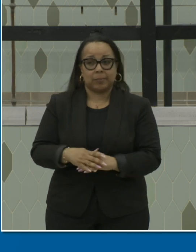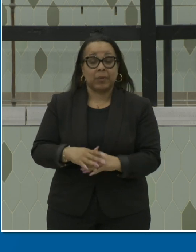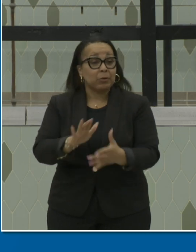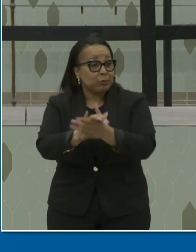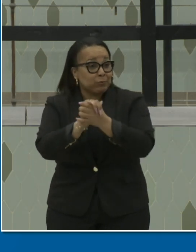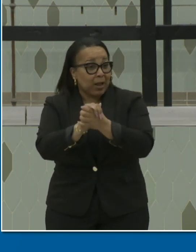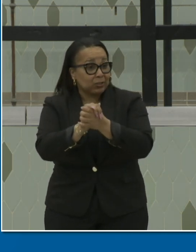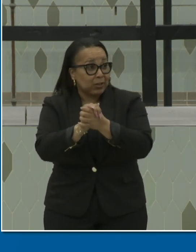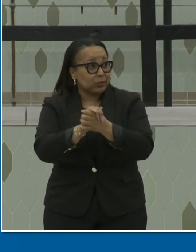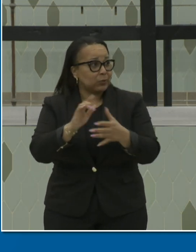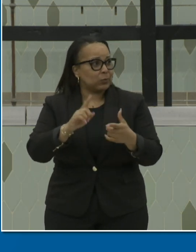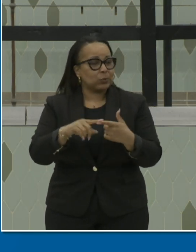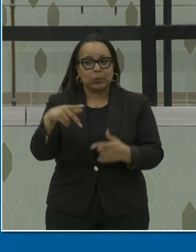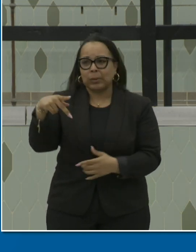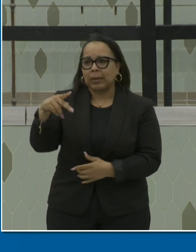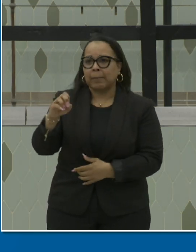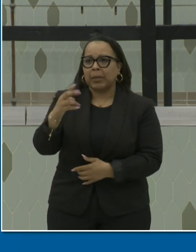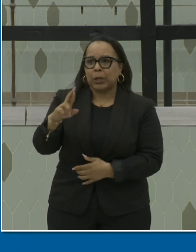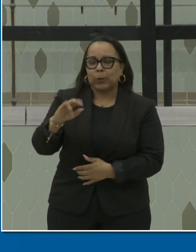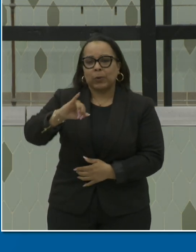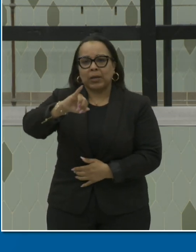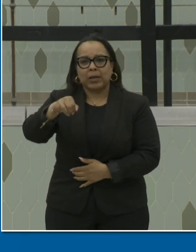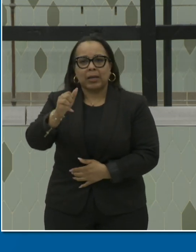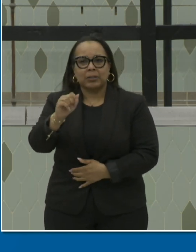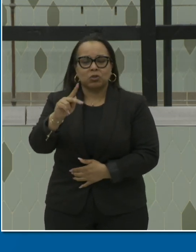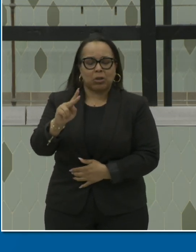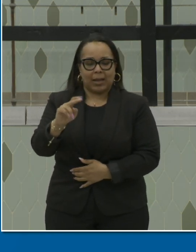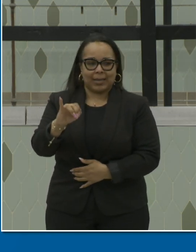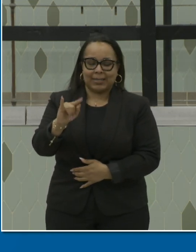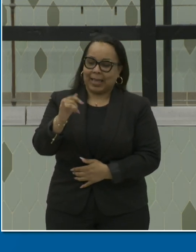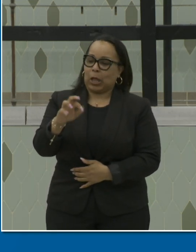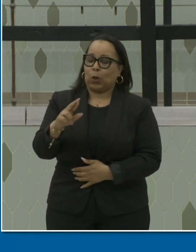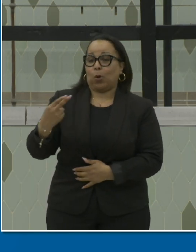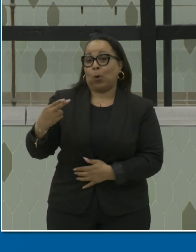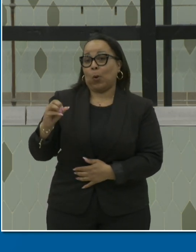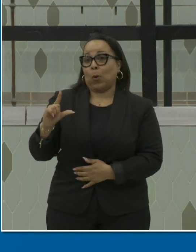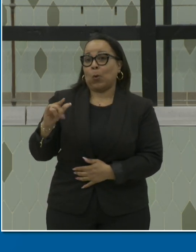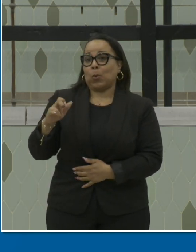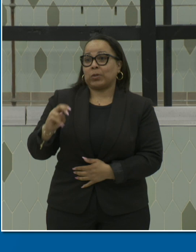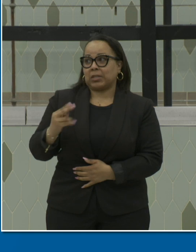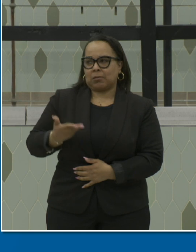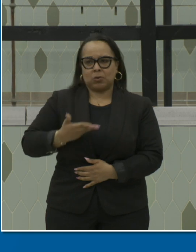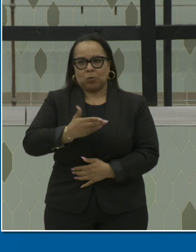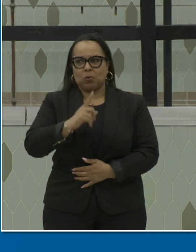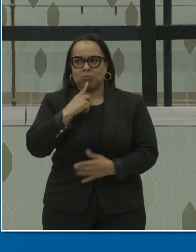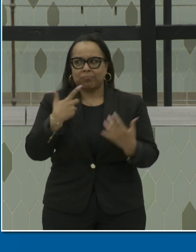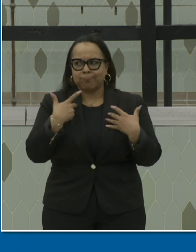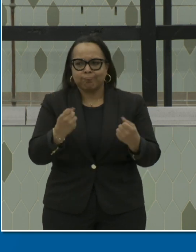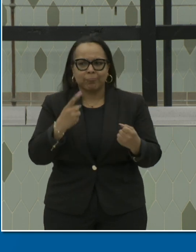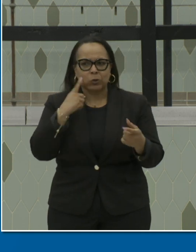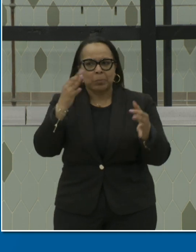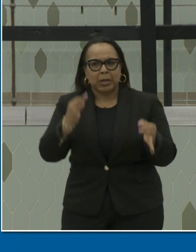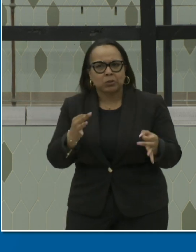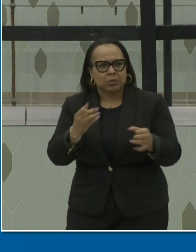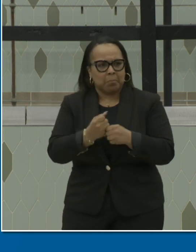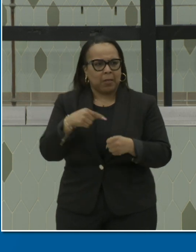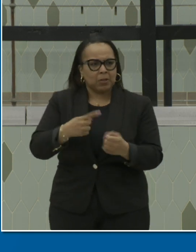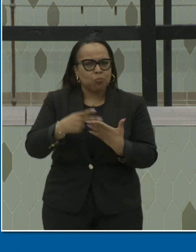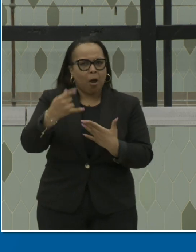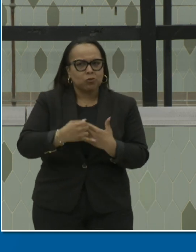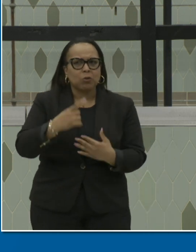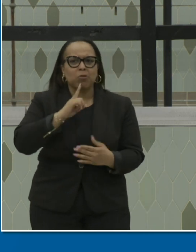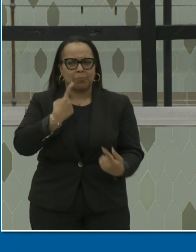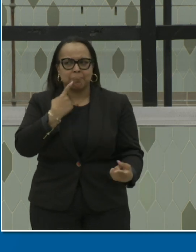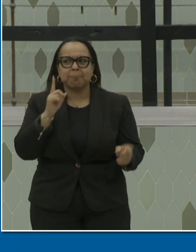Congratulations, first of all, to Peter and Jackie Taylor Holston for your resilience and determination to make this project